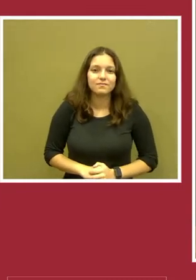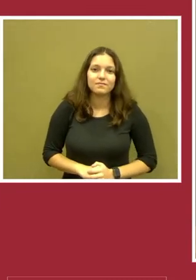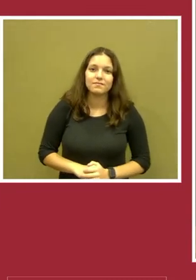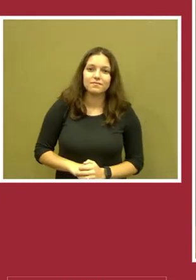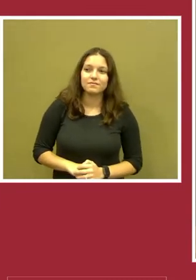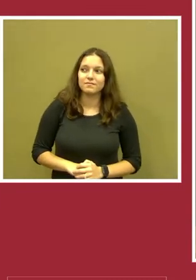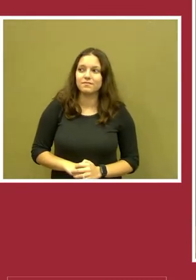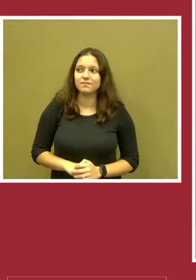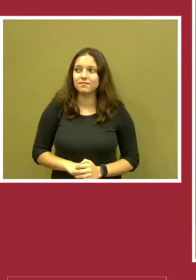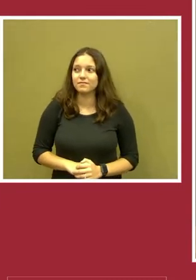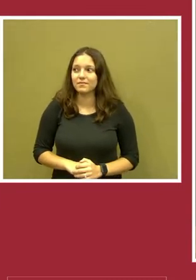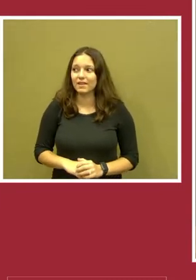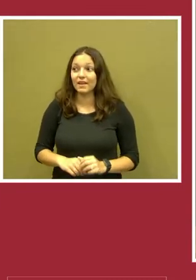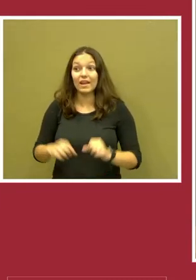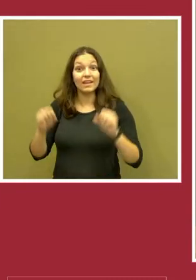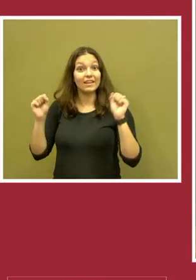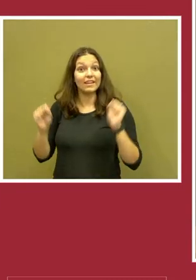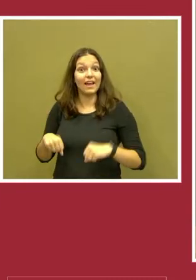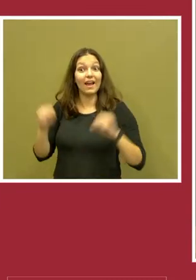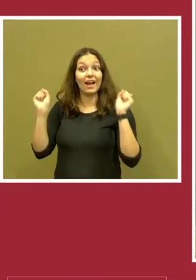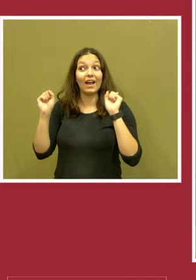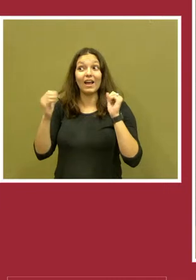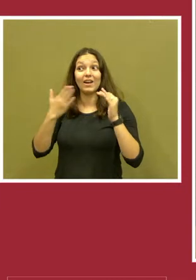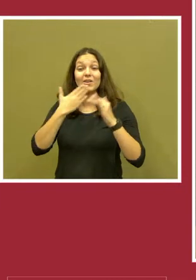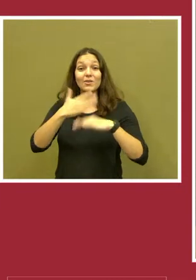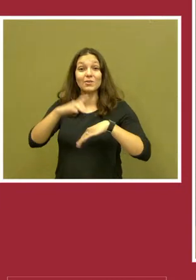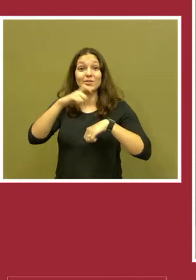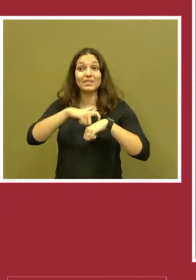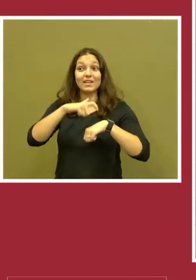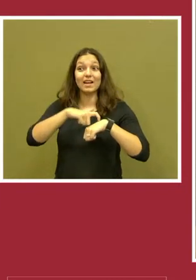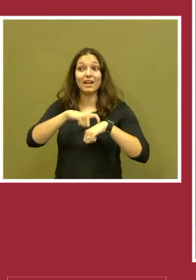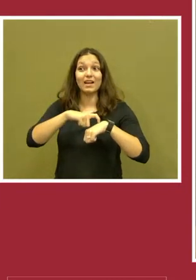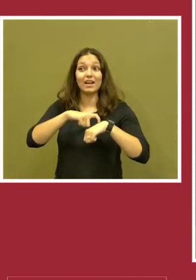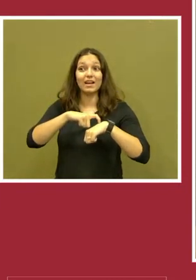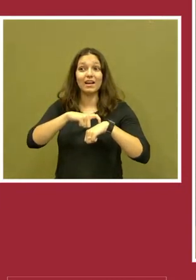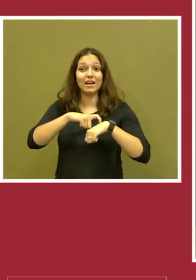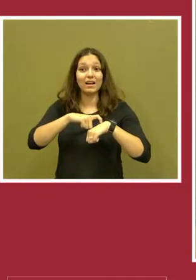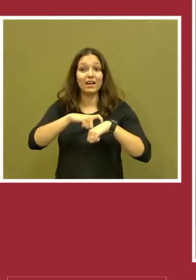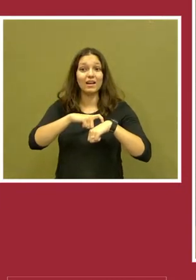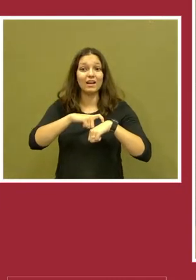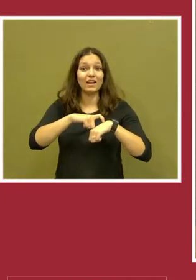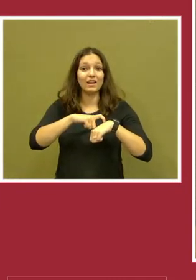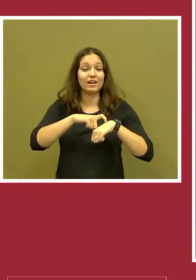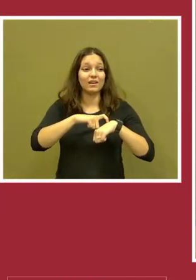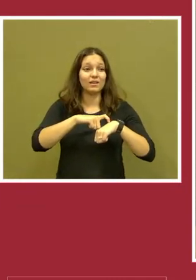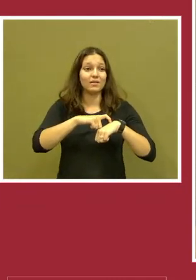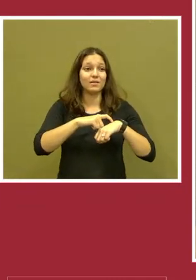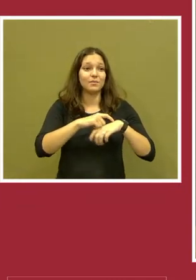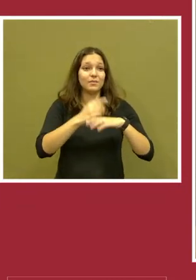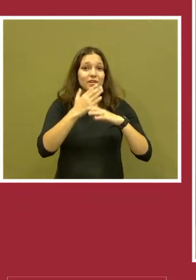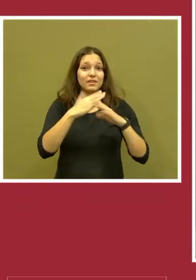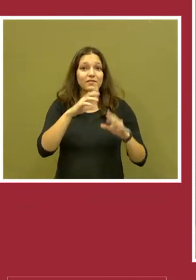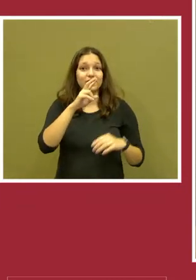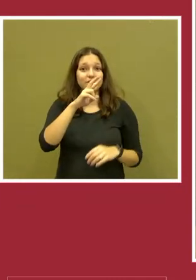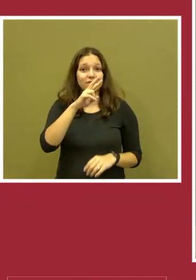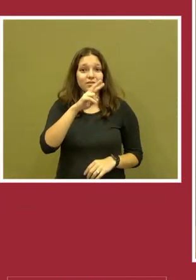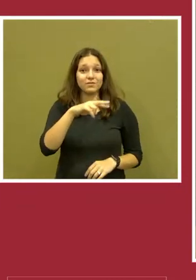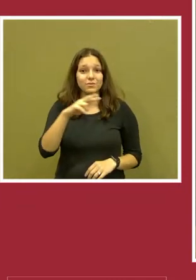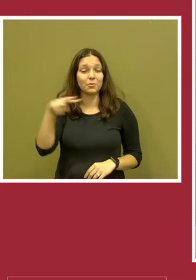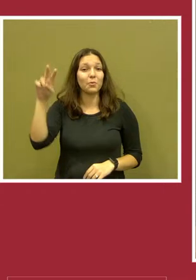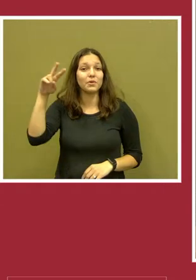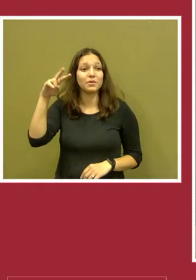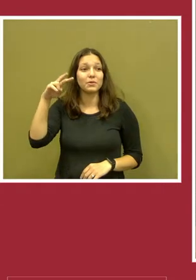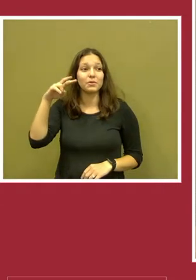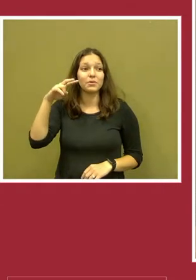What? Yeah. Good times. 7C Division 22 assurances. And this time, Deputy Superintendent Laura Nordquist